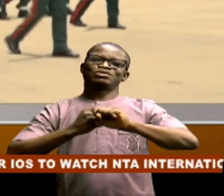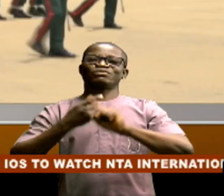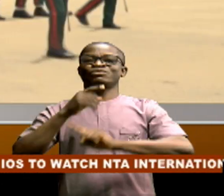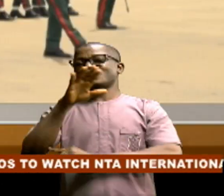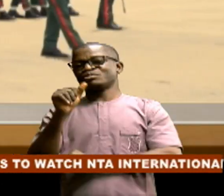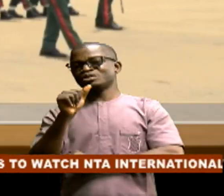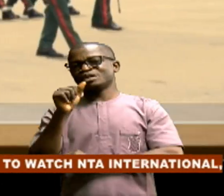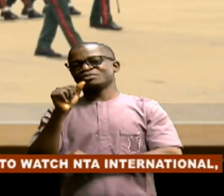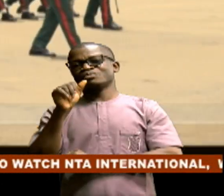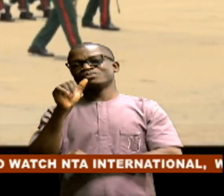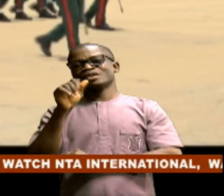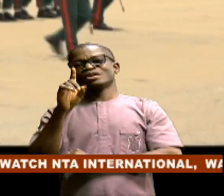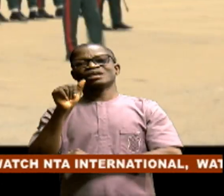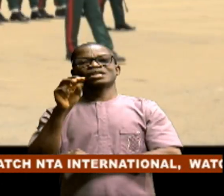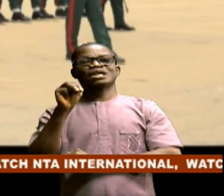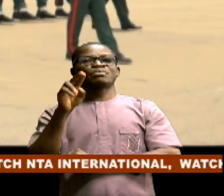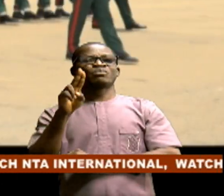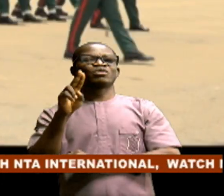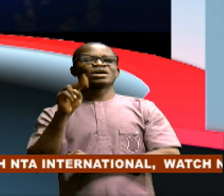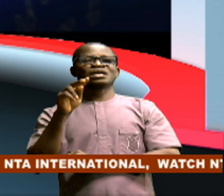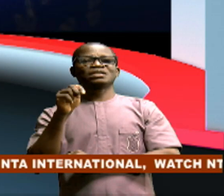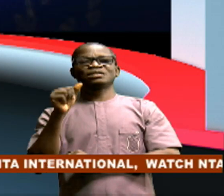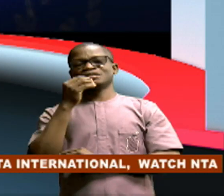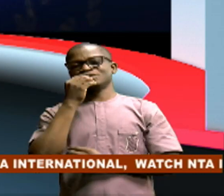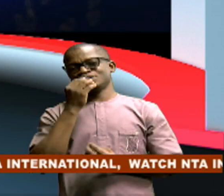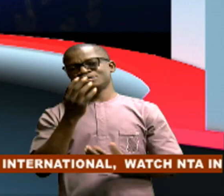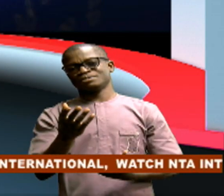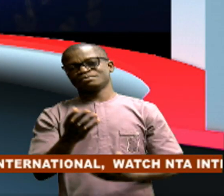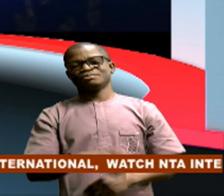Abuja, Adamu Sambo, NTA News.